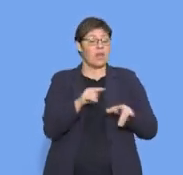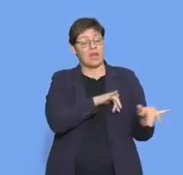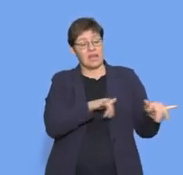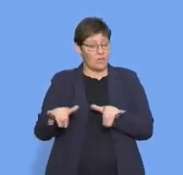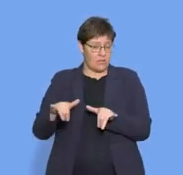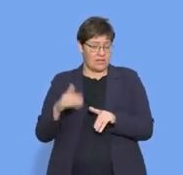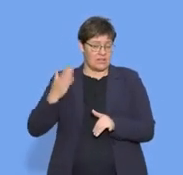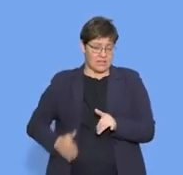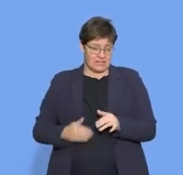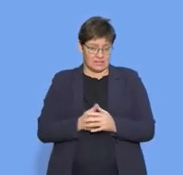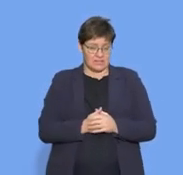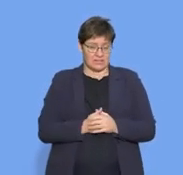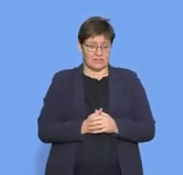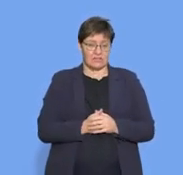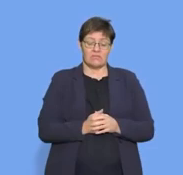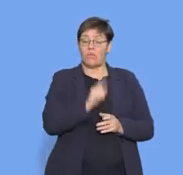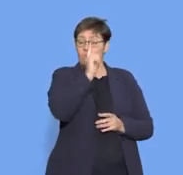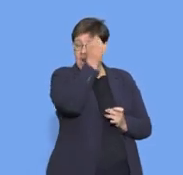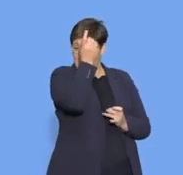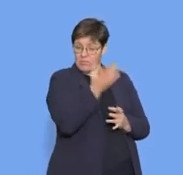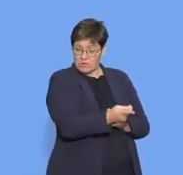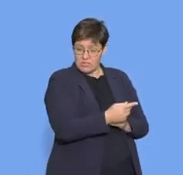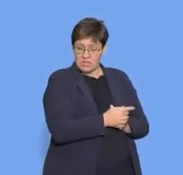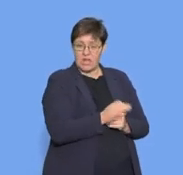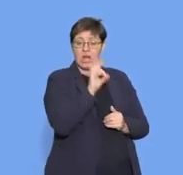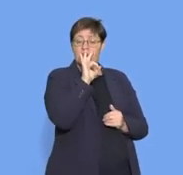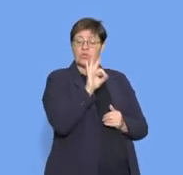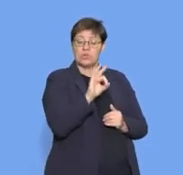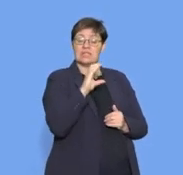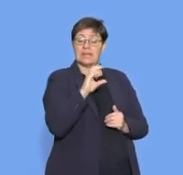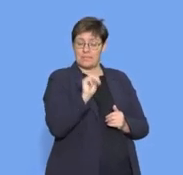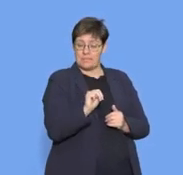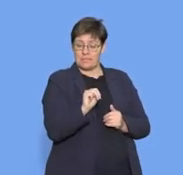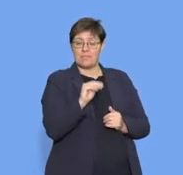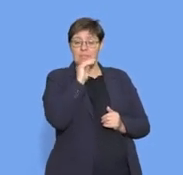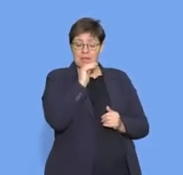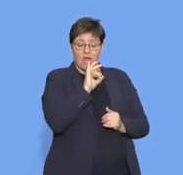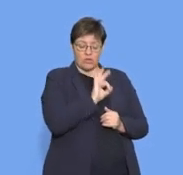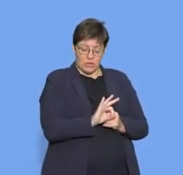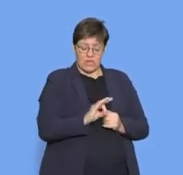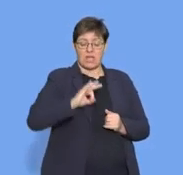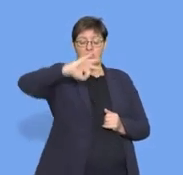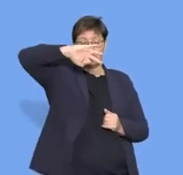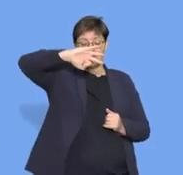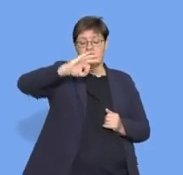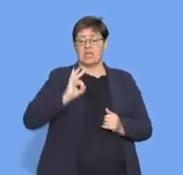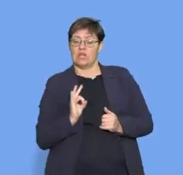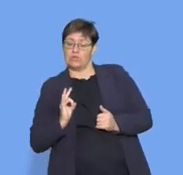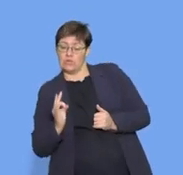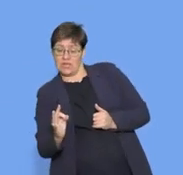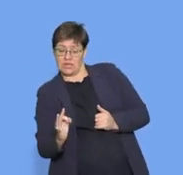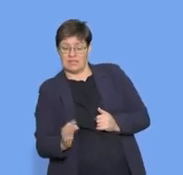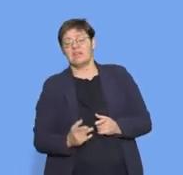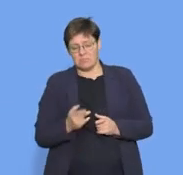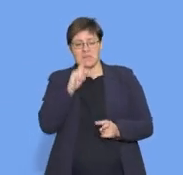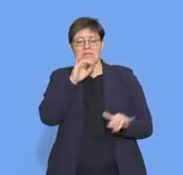that squares have equal sides. So having that one piece of information that says 3 centimeters means that each